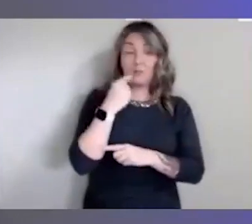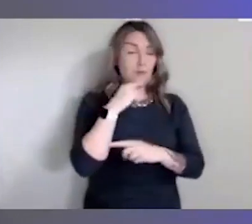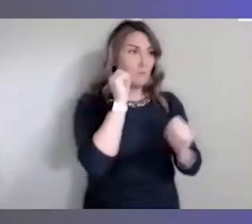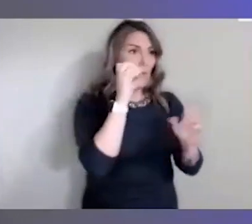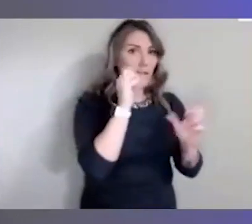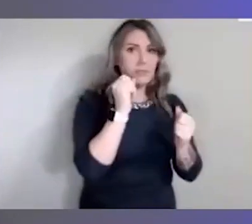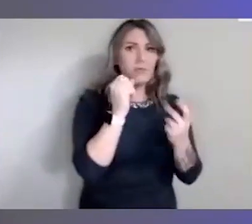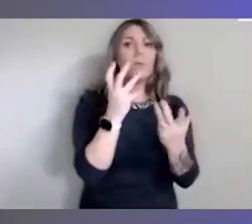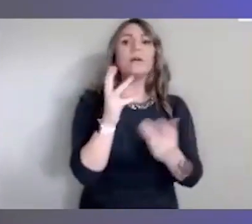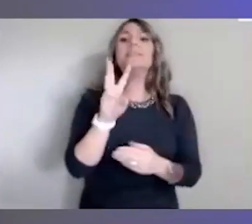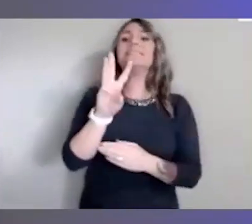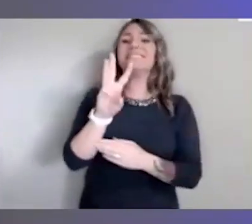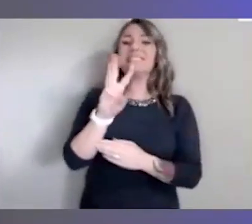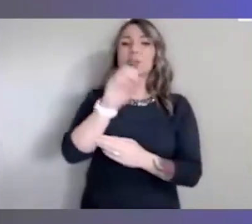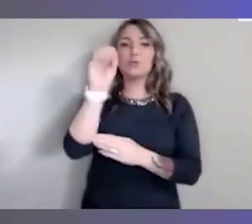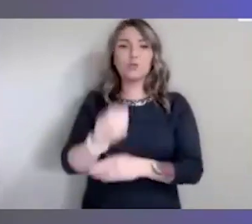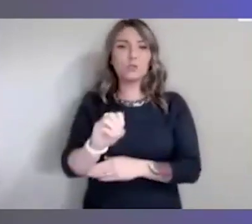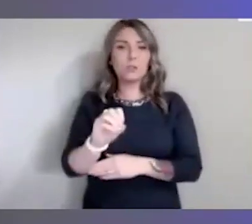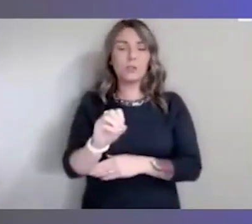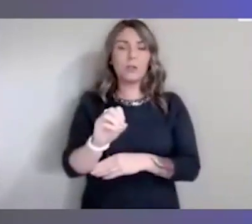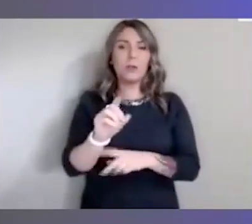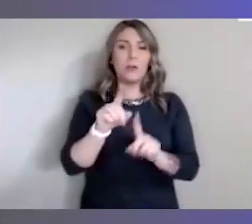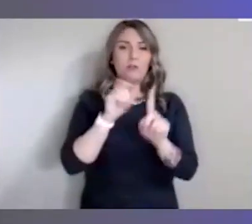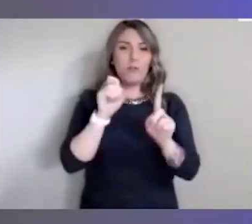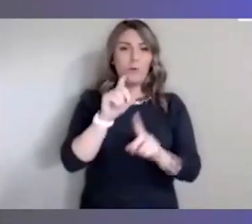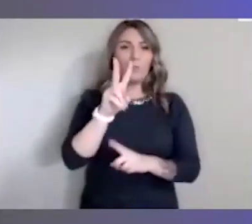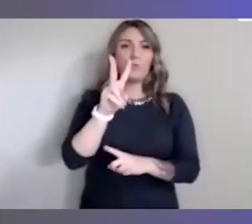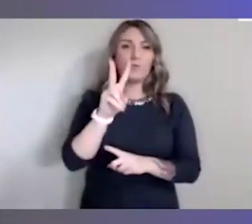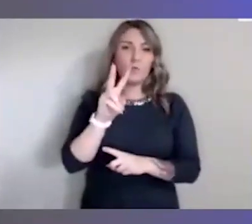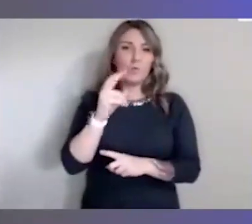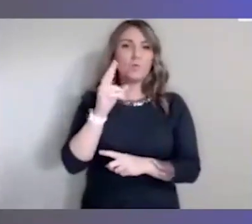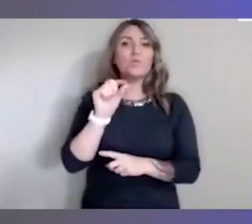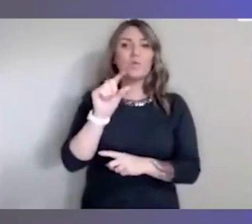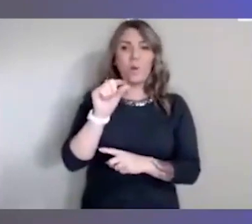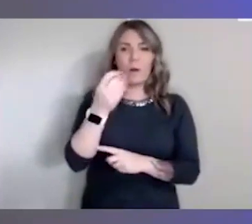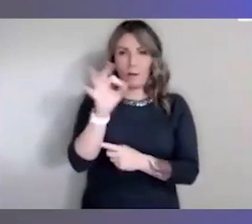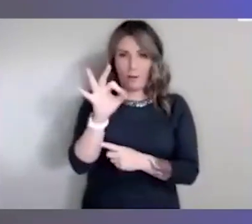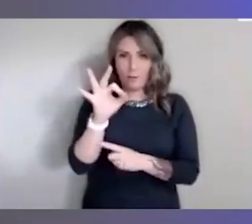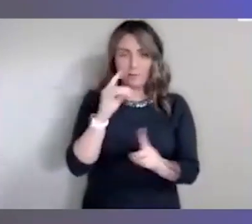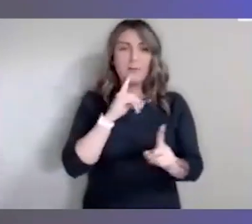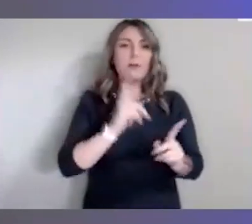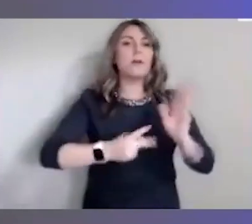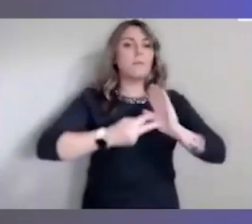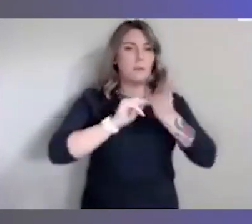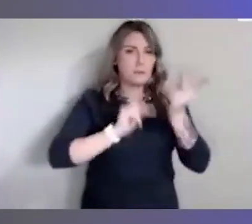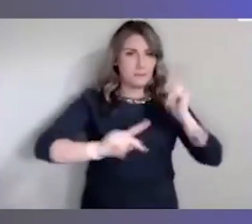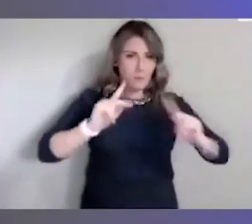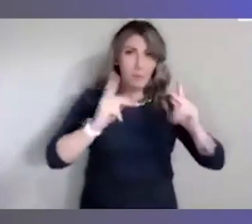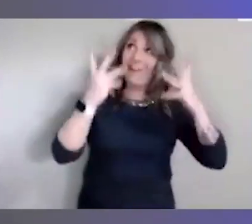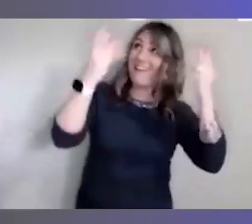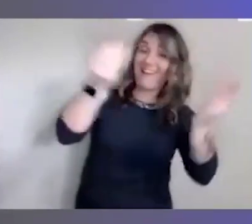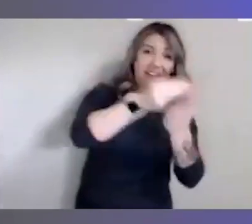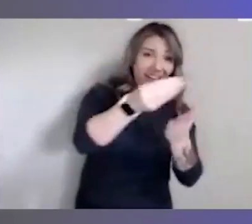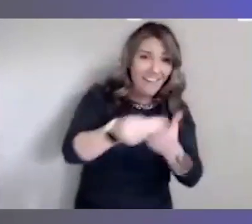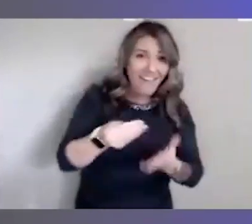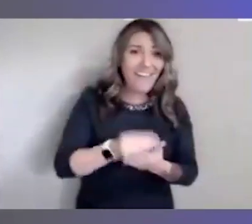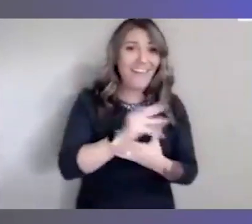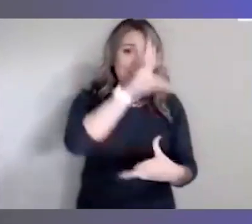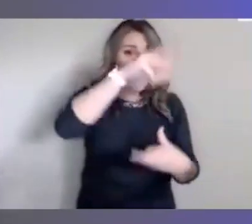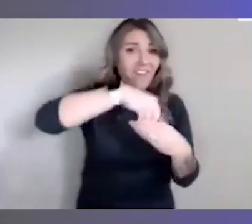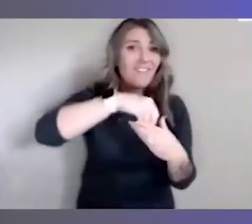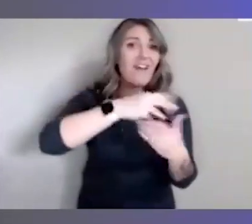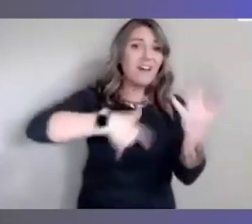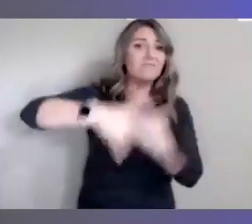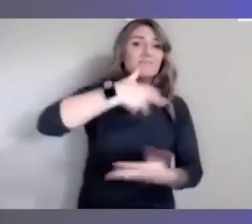were in 2019. Wow. And so that tells me that people are getting out and wanting to get engaged again. That's all